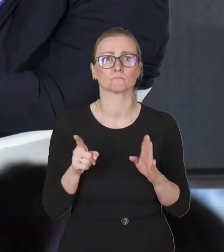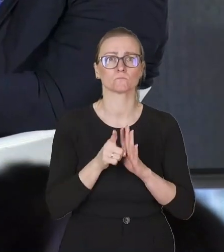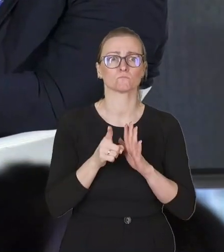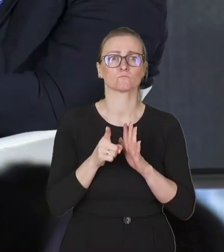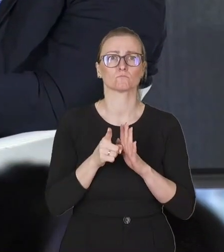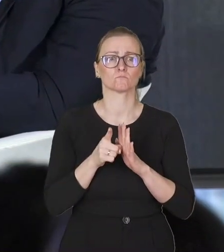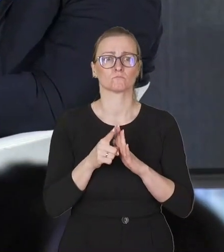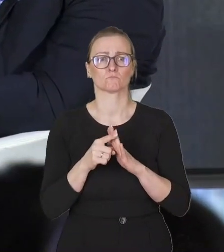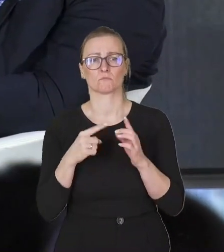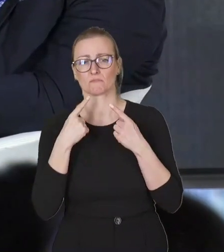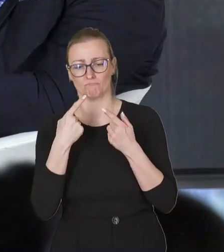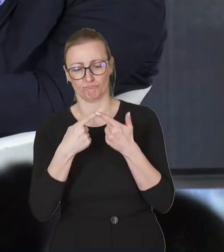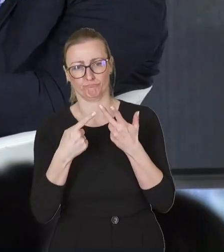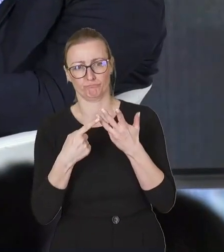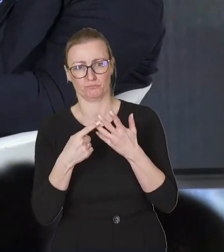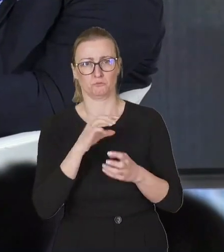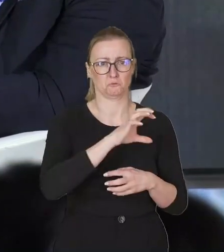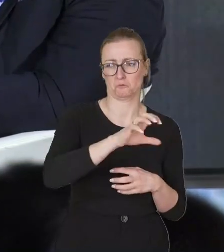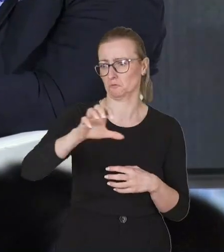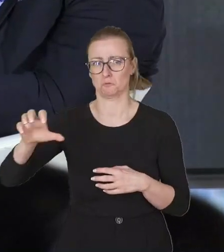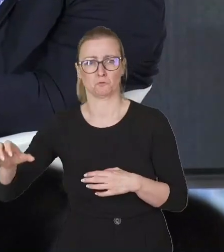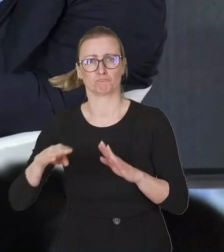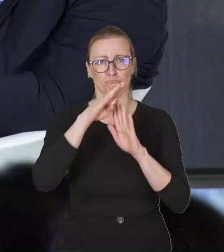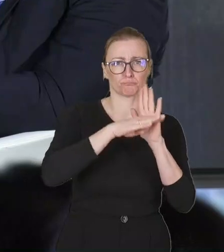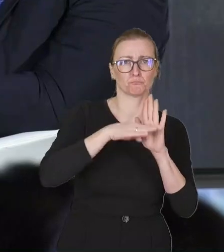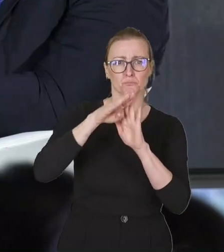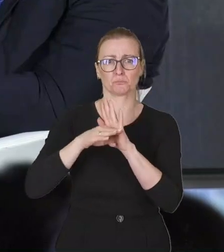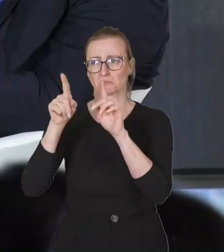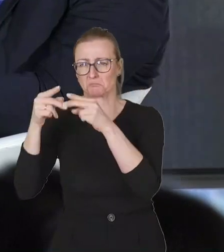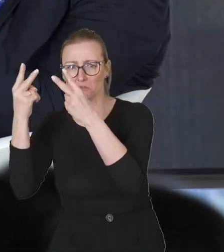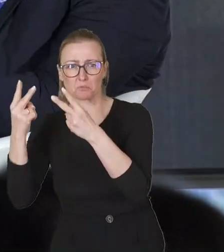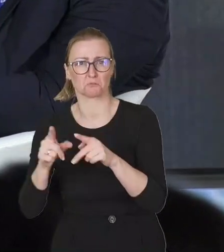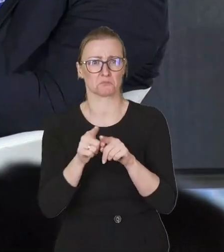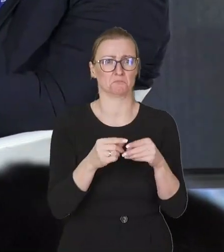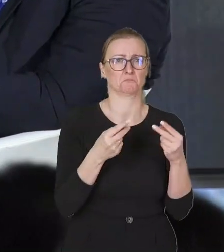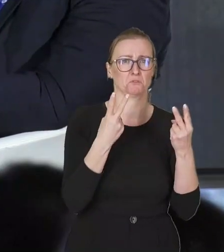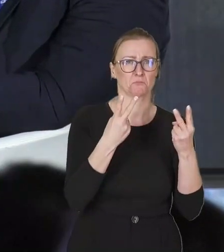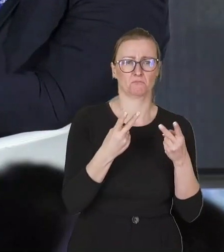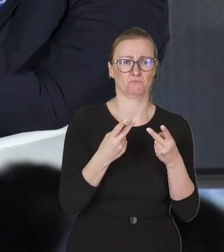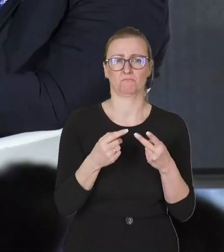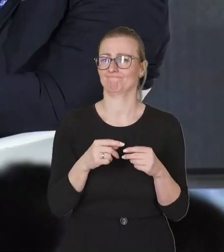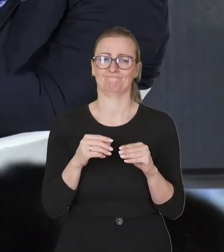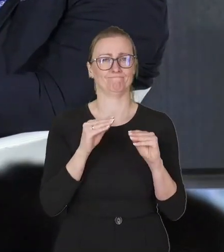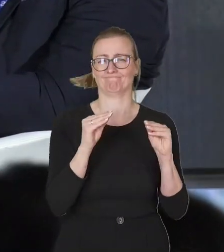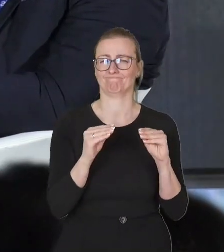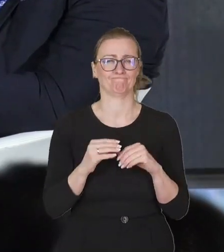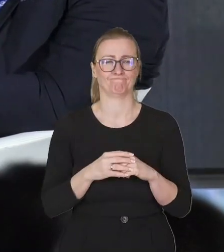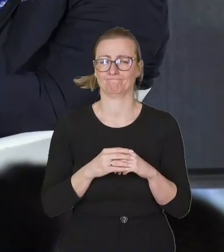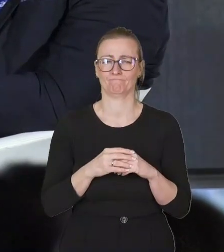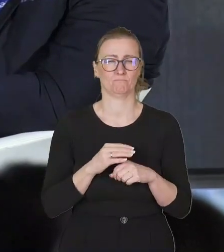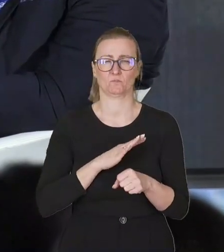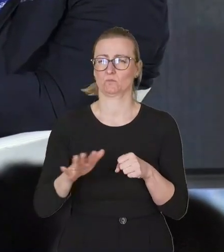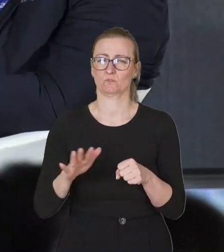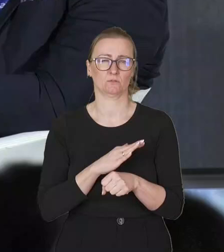This is one bridge too far, maybe even 2 bridges too far. I think portfolio or this agenda